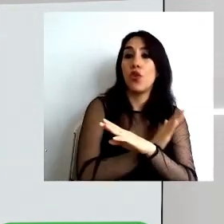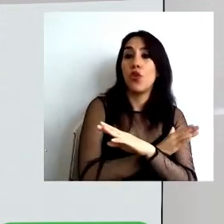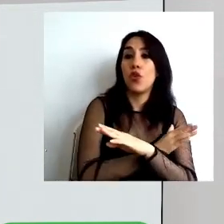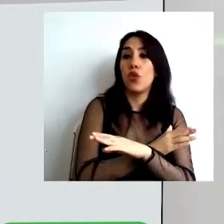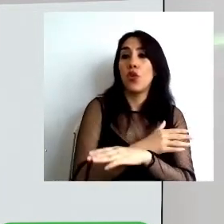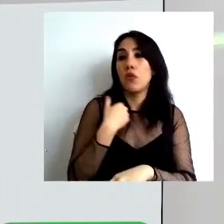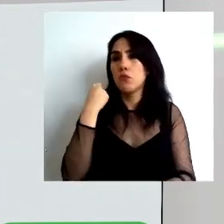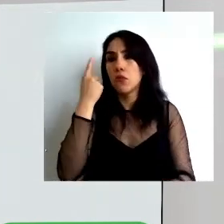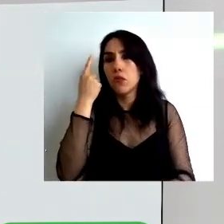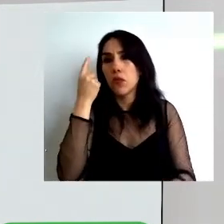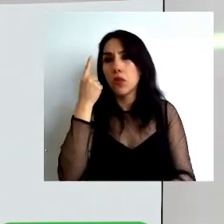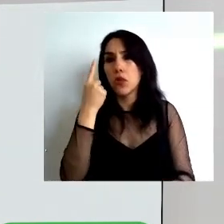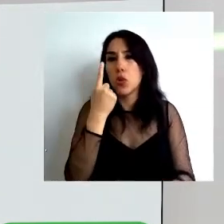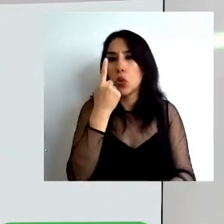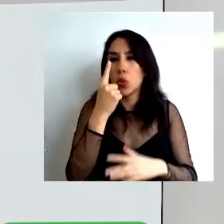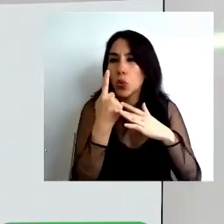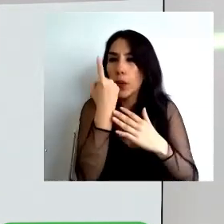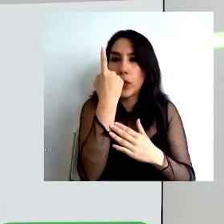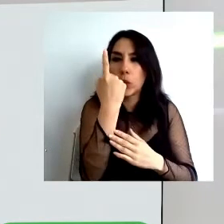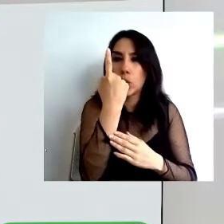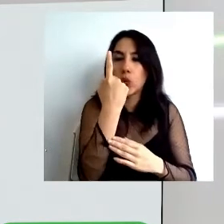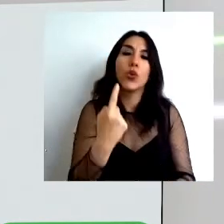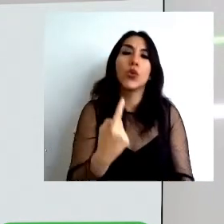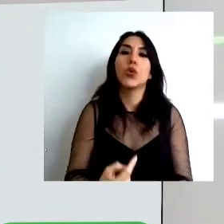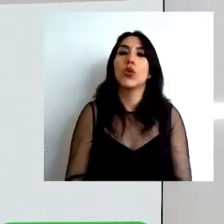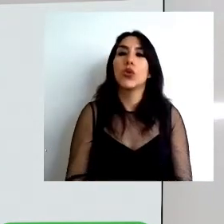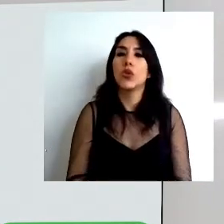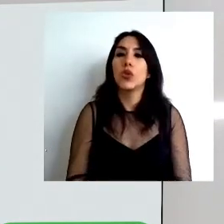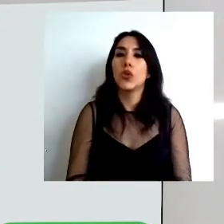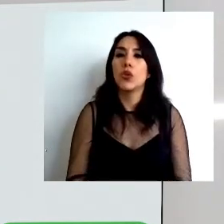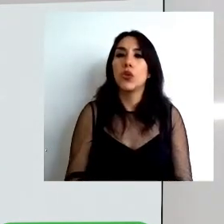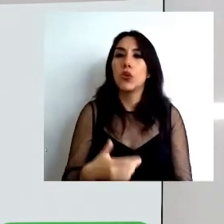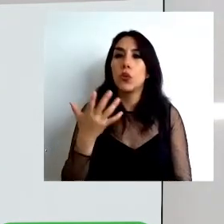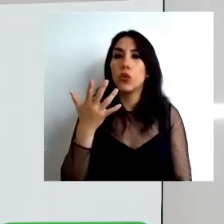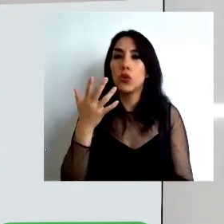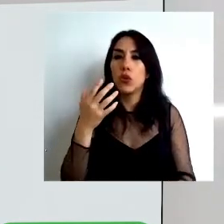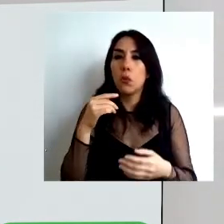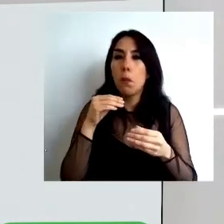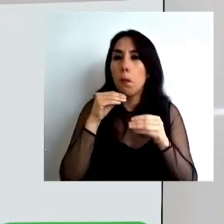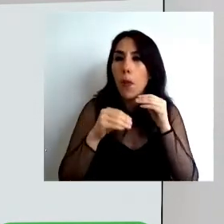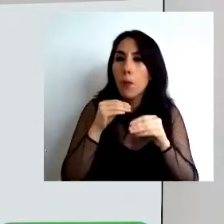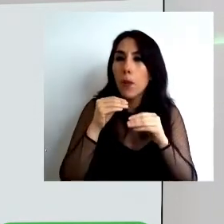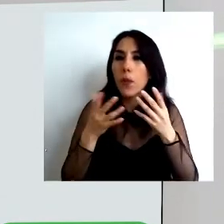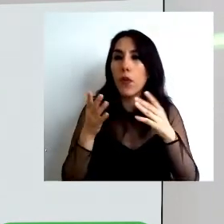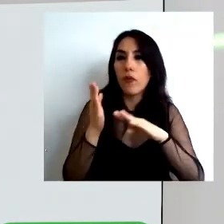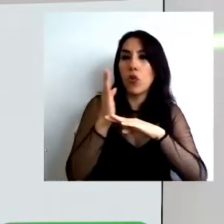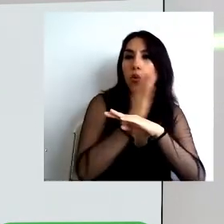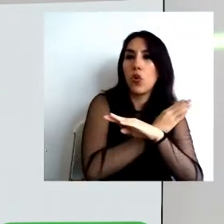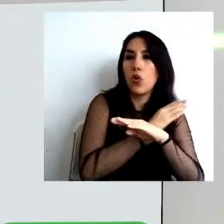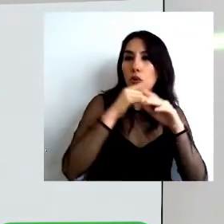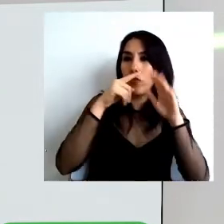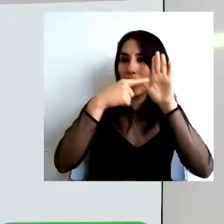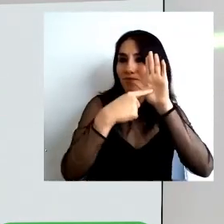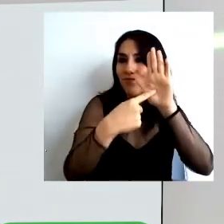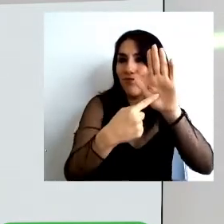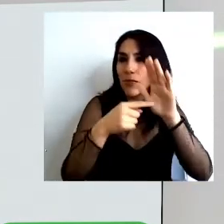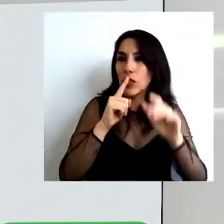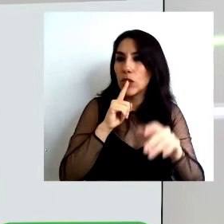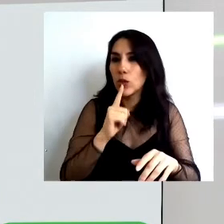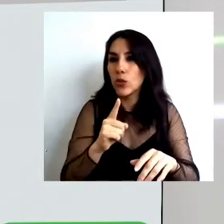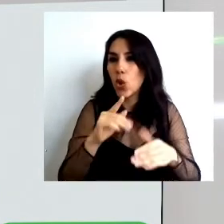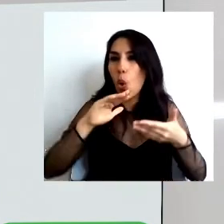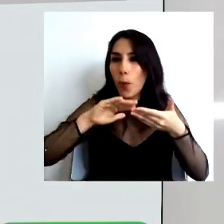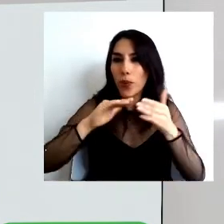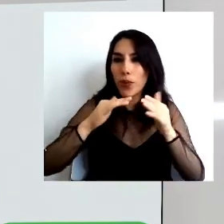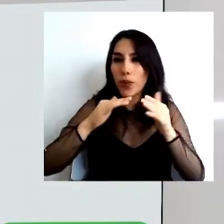behind this specific system, and design a strategy to change that in order to fix or improve the